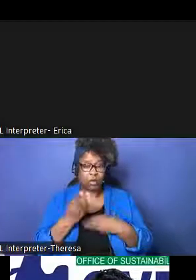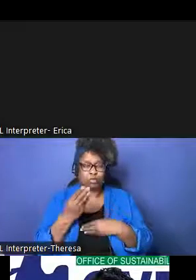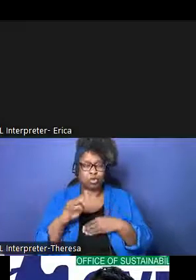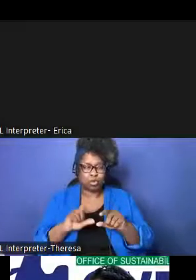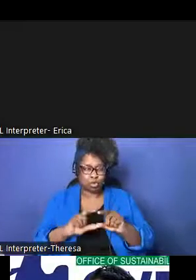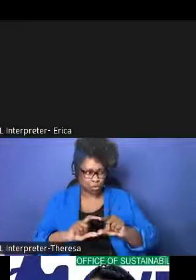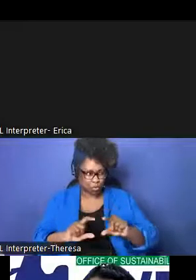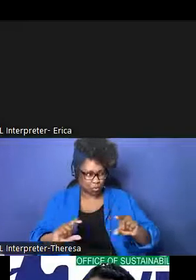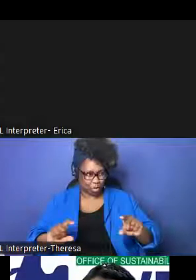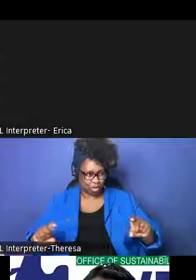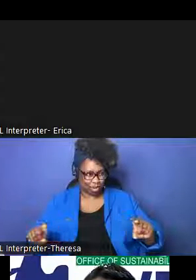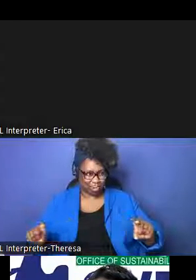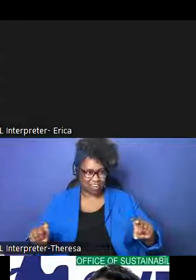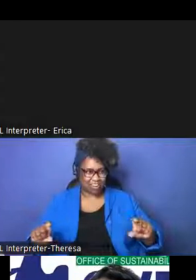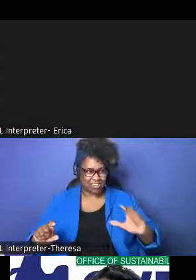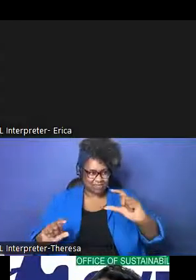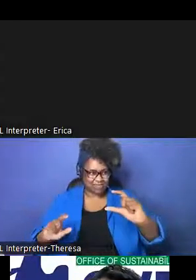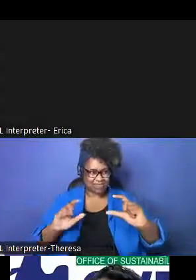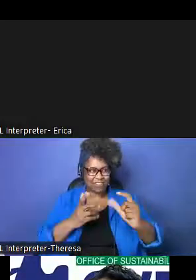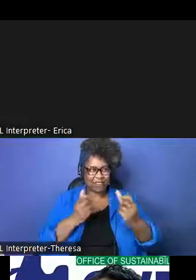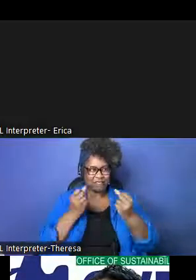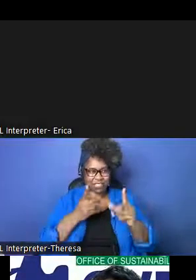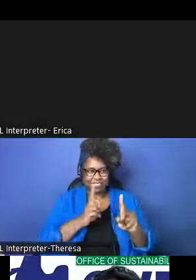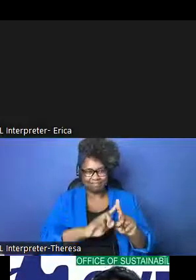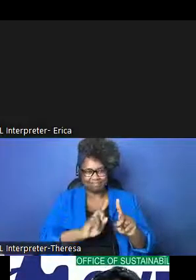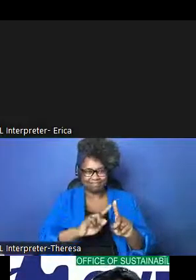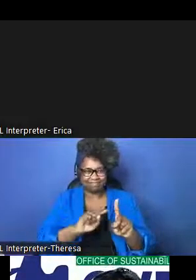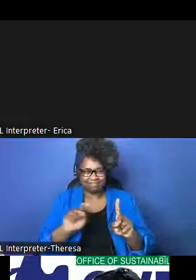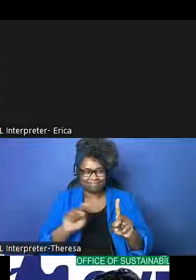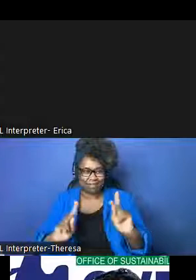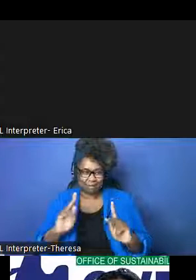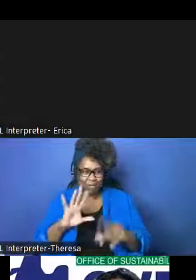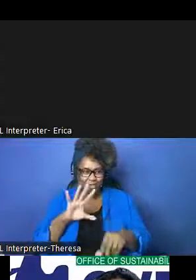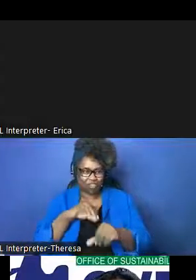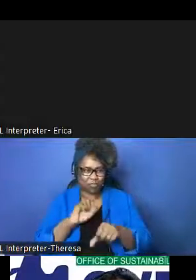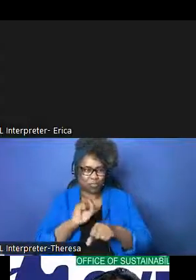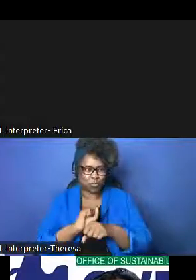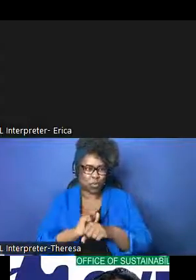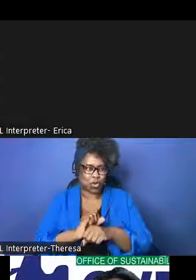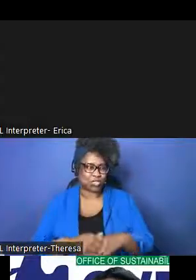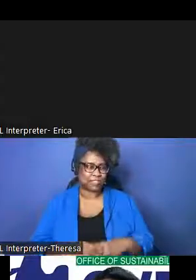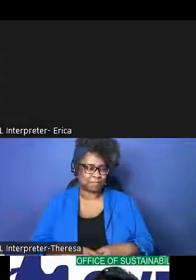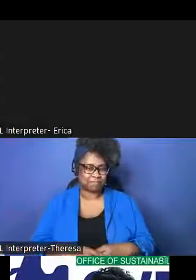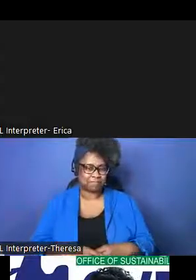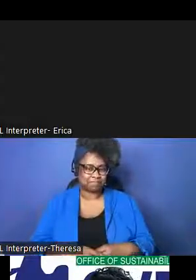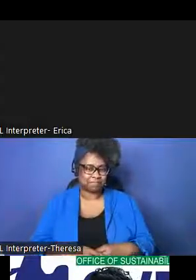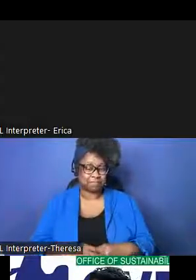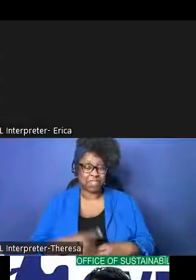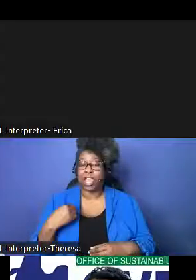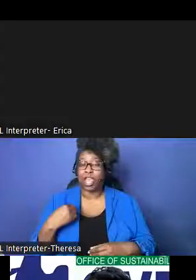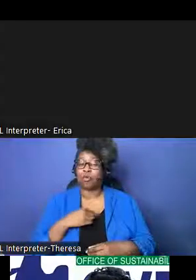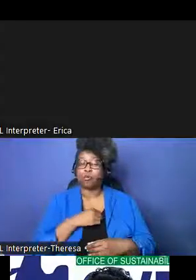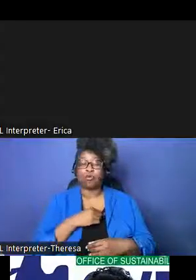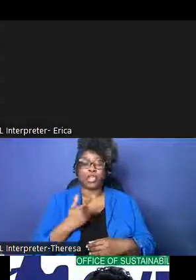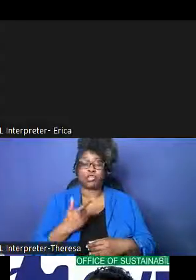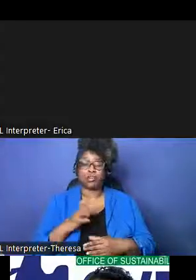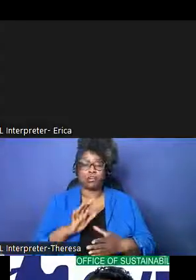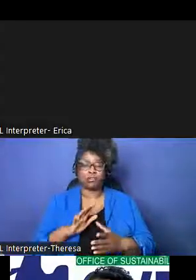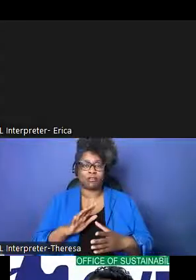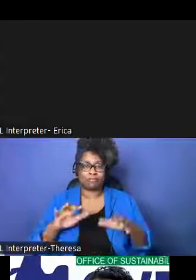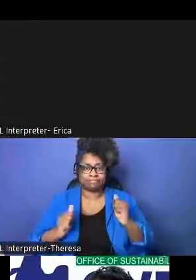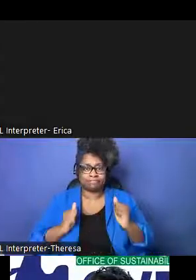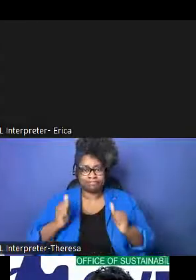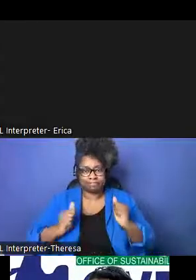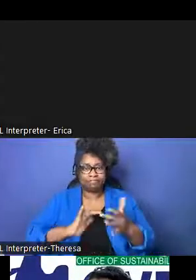bottom. So quite a large group of folks advancing this work. And we are actively reaching out to